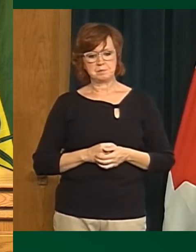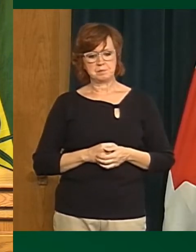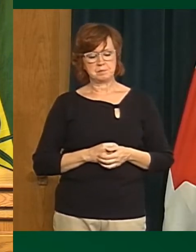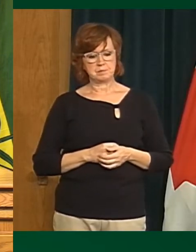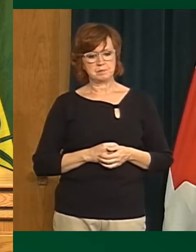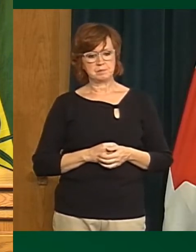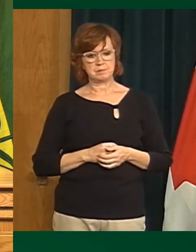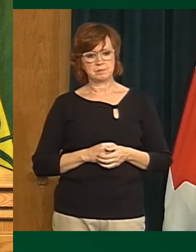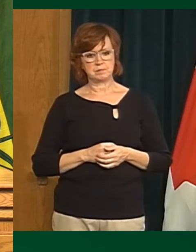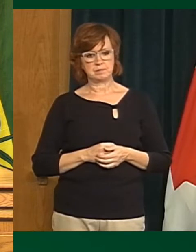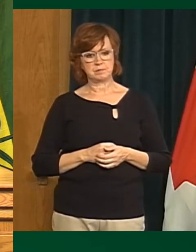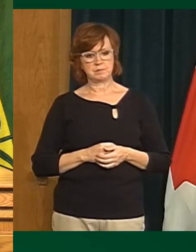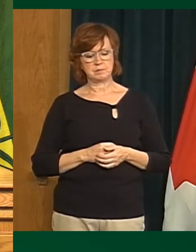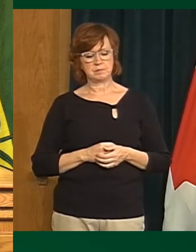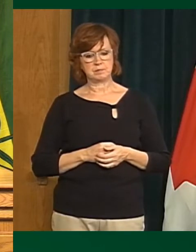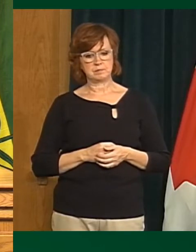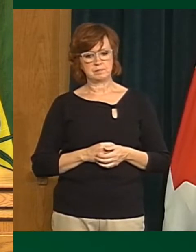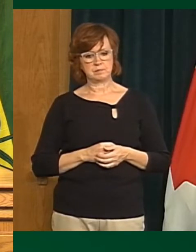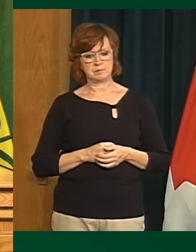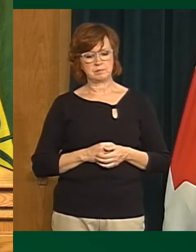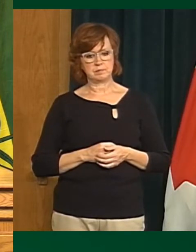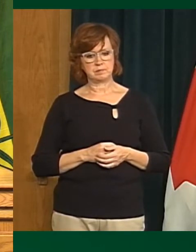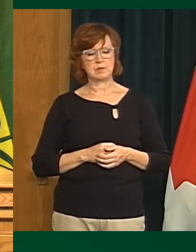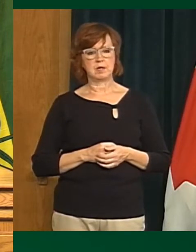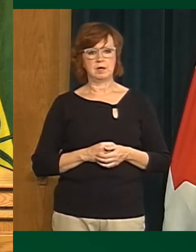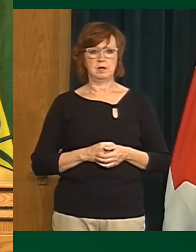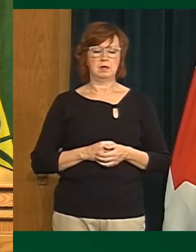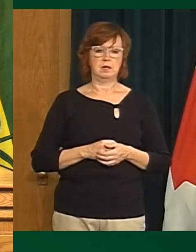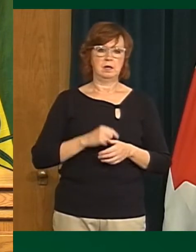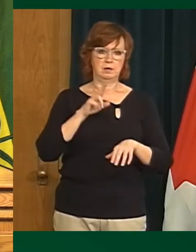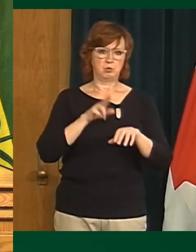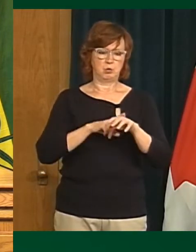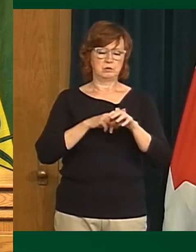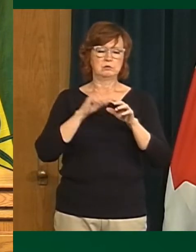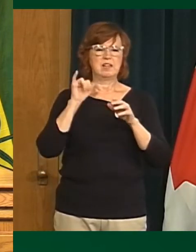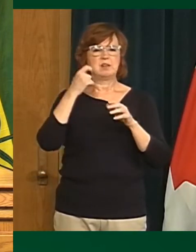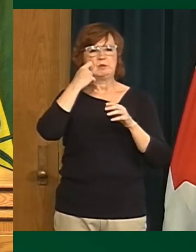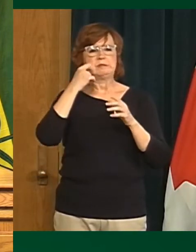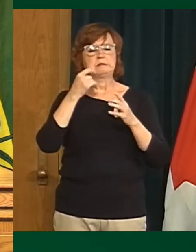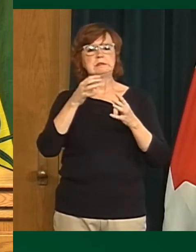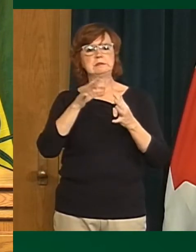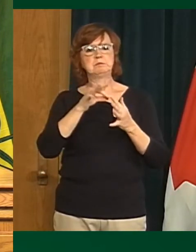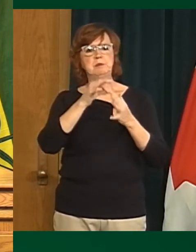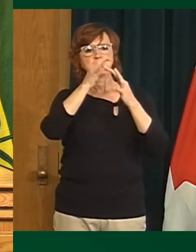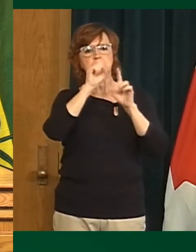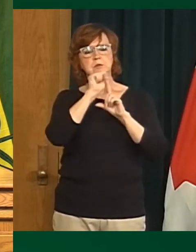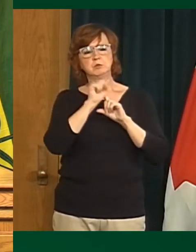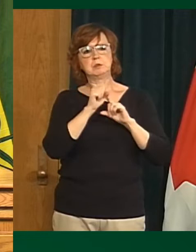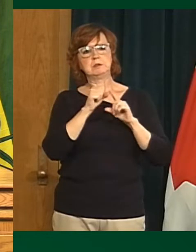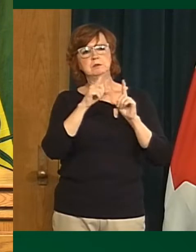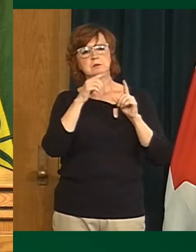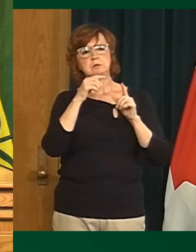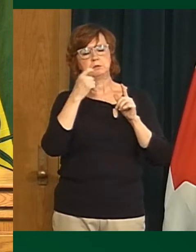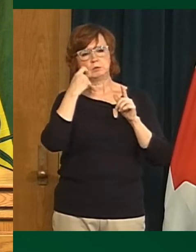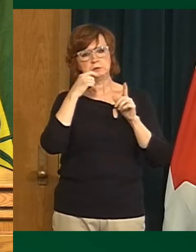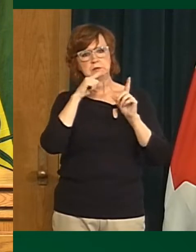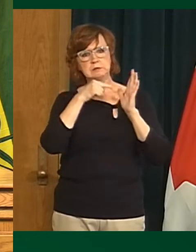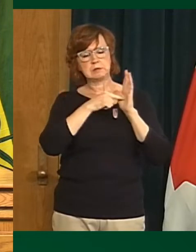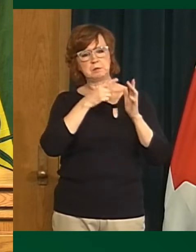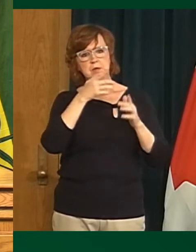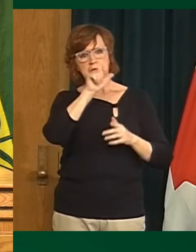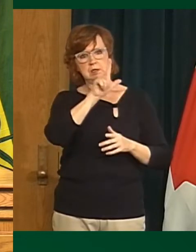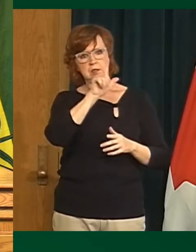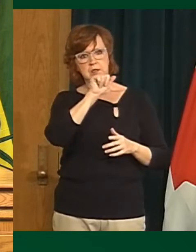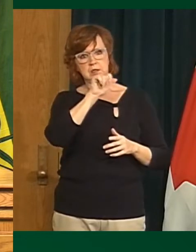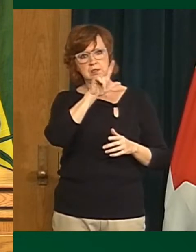course, some of those specialized testing situations where we went up into the Wash and went door to door. So I think we're going to see more growth in that